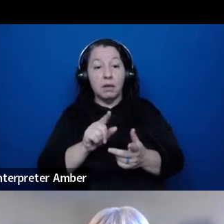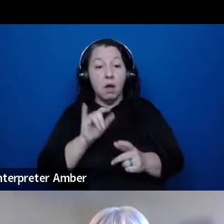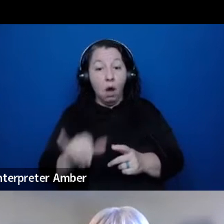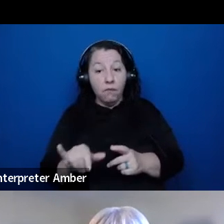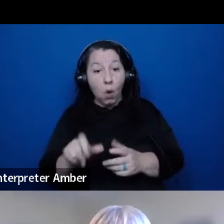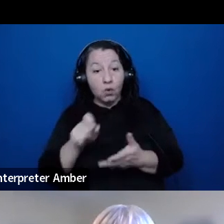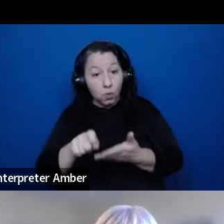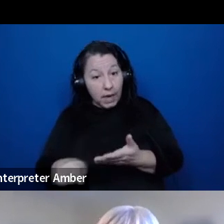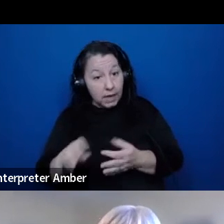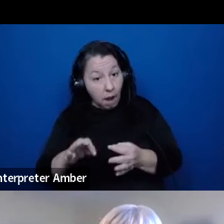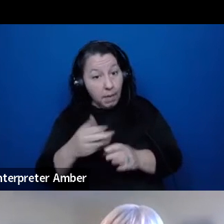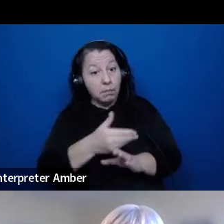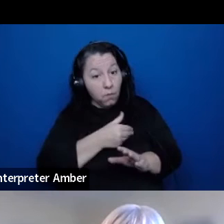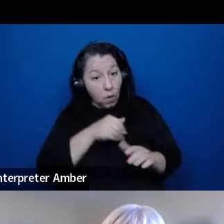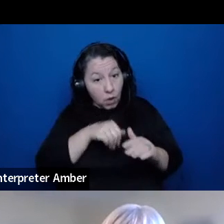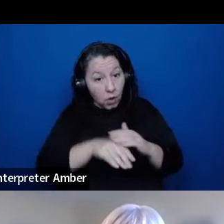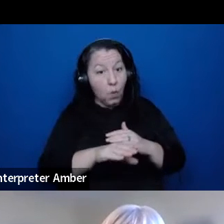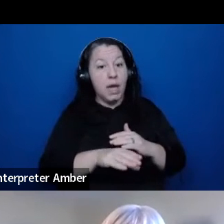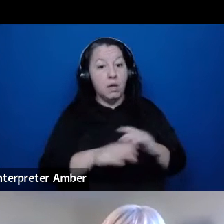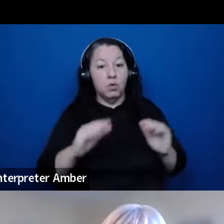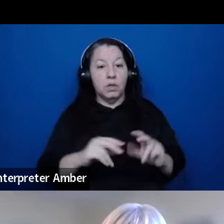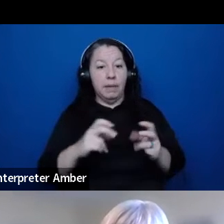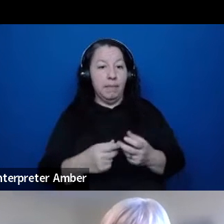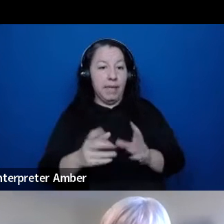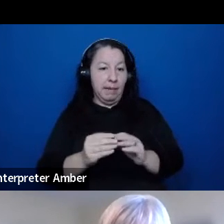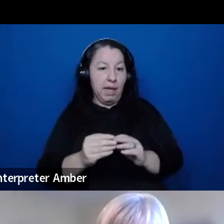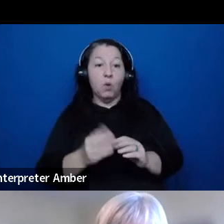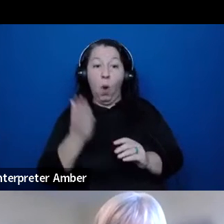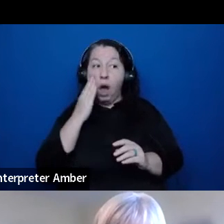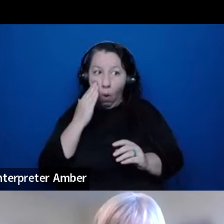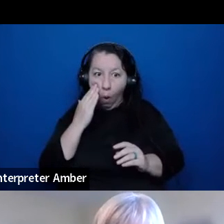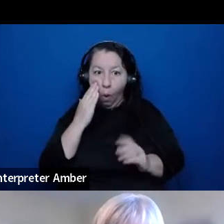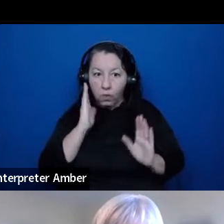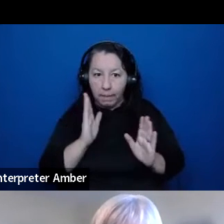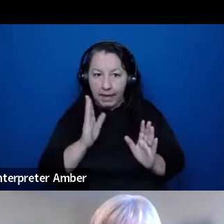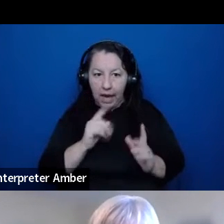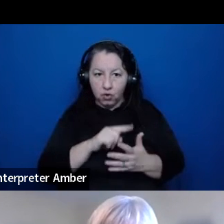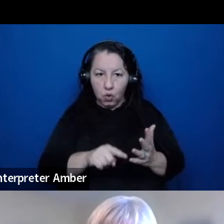meeting. So they do pay attention to those. So I think we will make sure that we